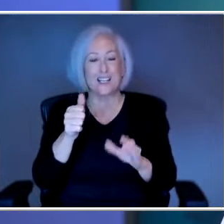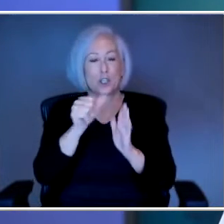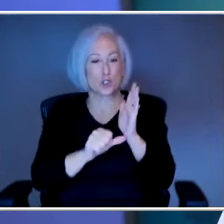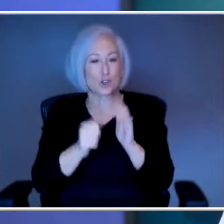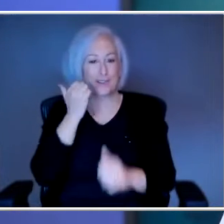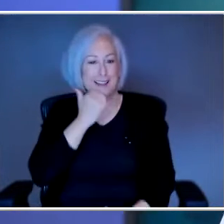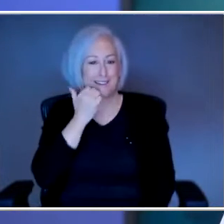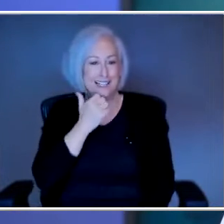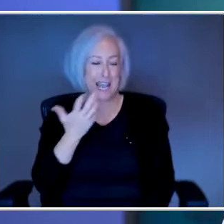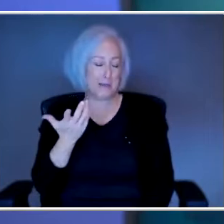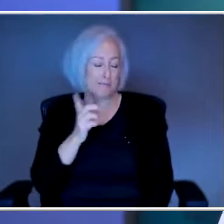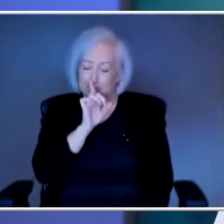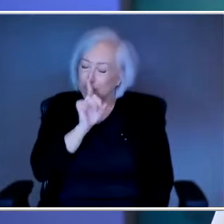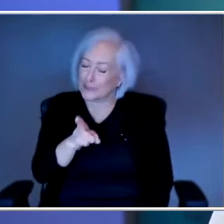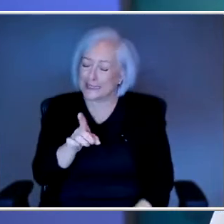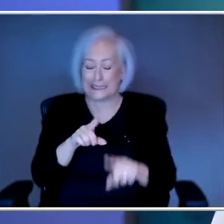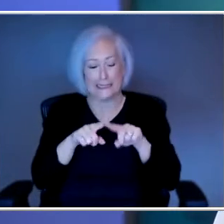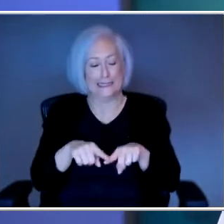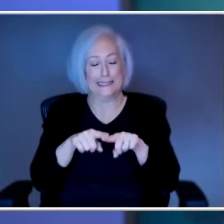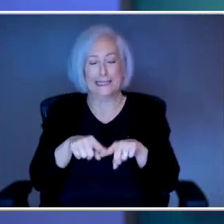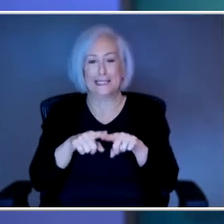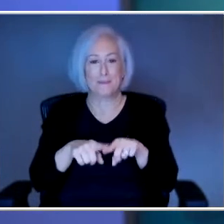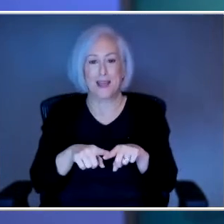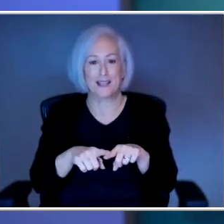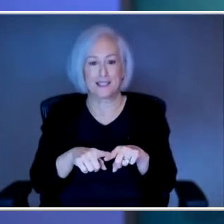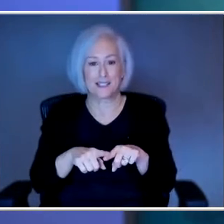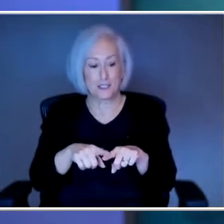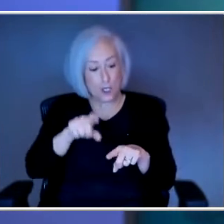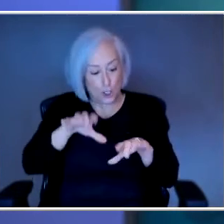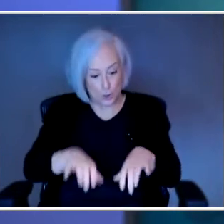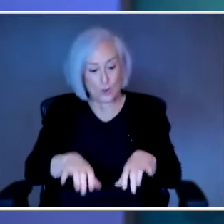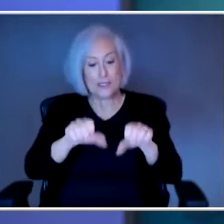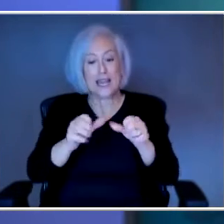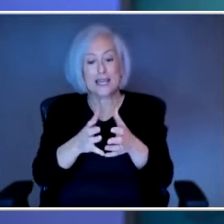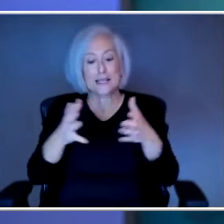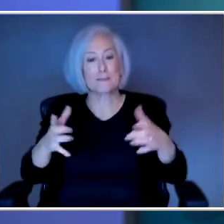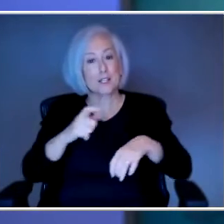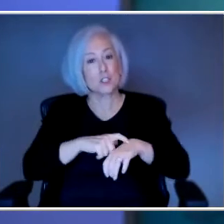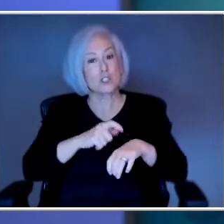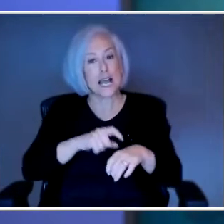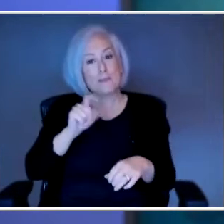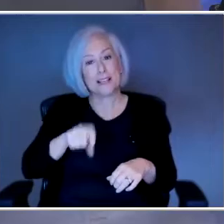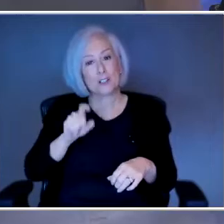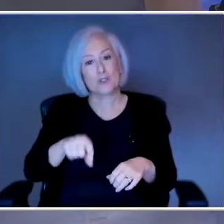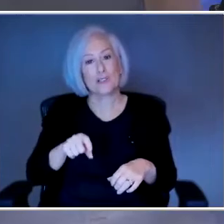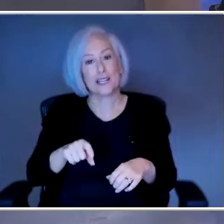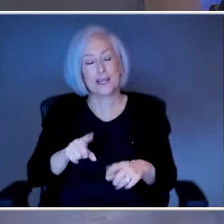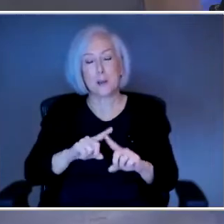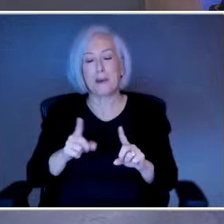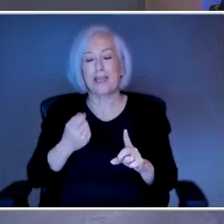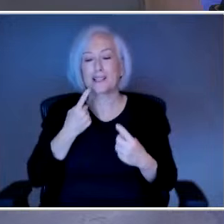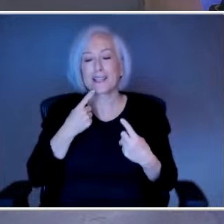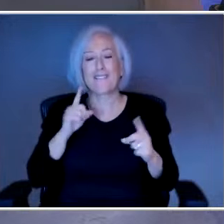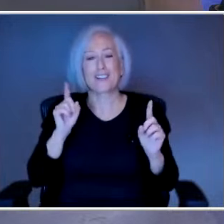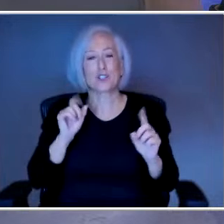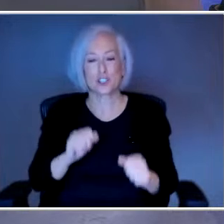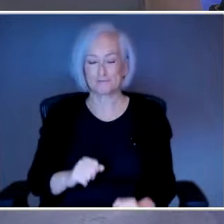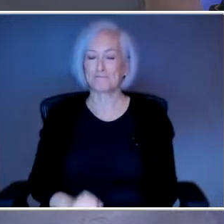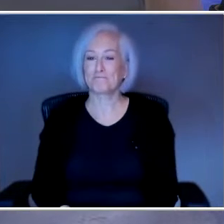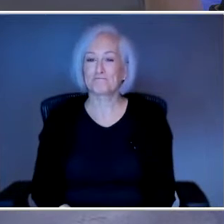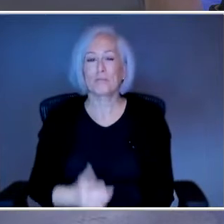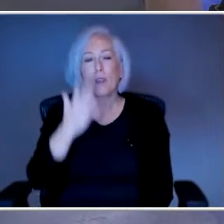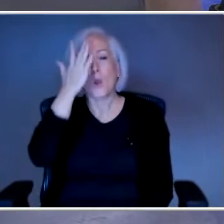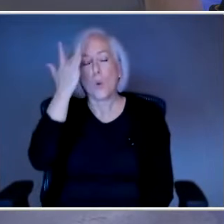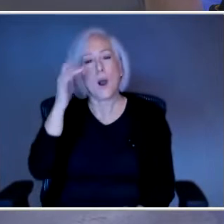it's you take as much time as it needs. It just happens to be something that's pretty efficient. Why can some people type all day, every day,